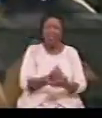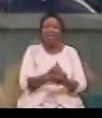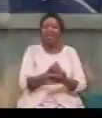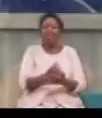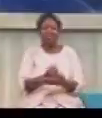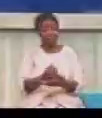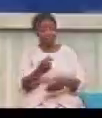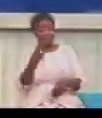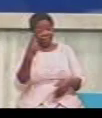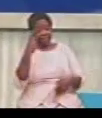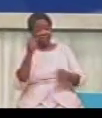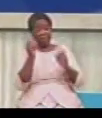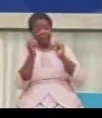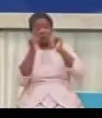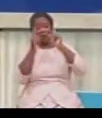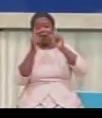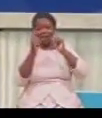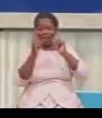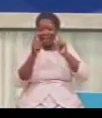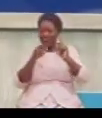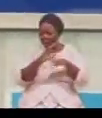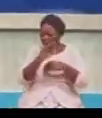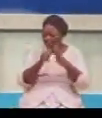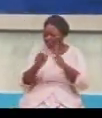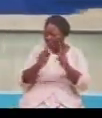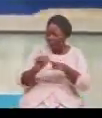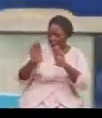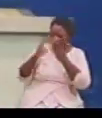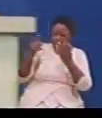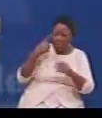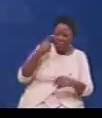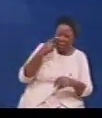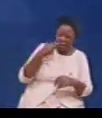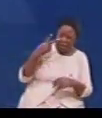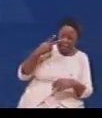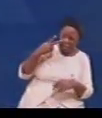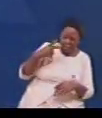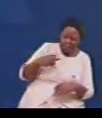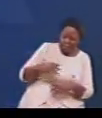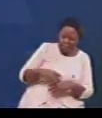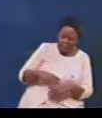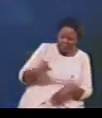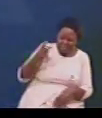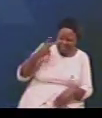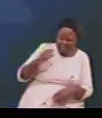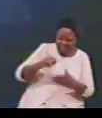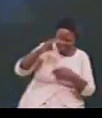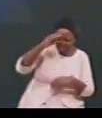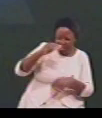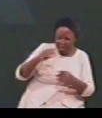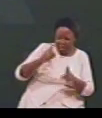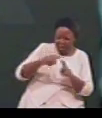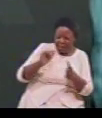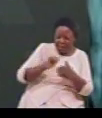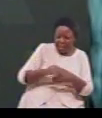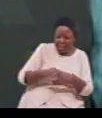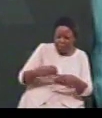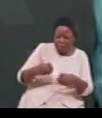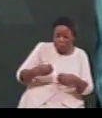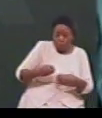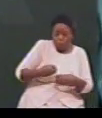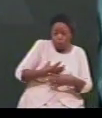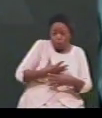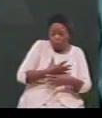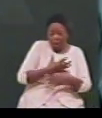Lo and behold, those people that opened their eyes and they looked at the man, the elephantiasis,